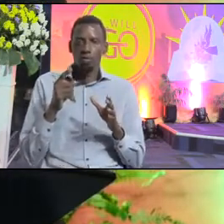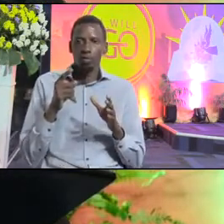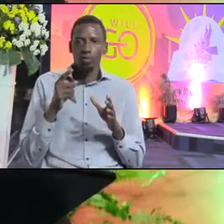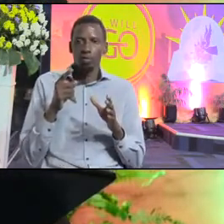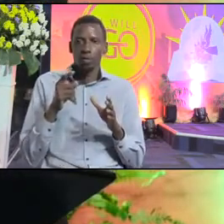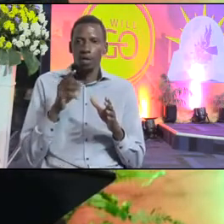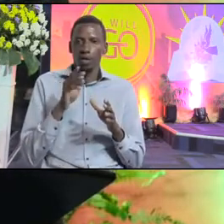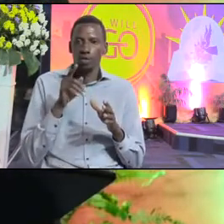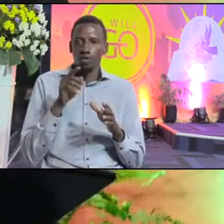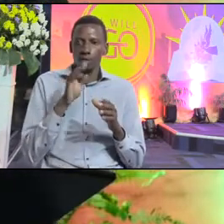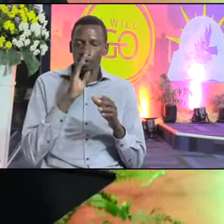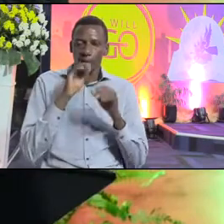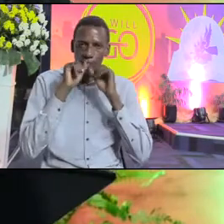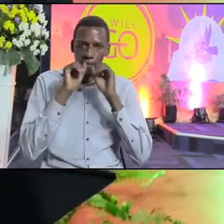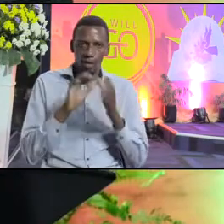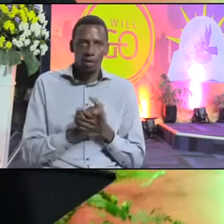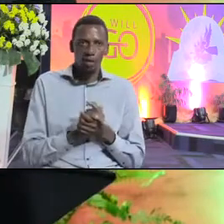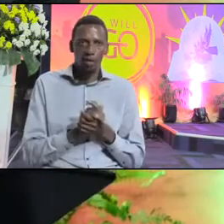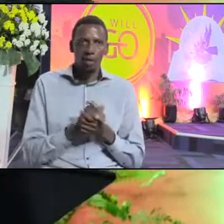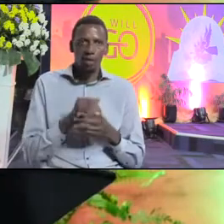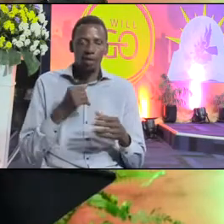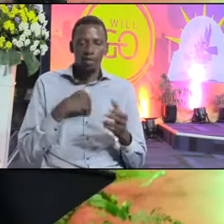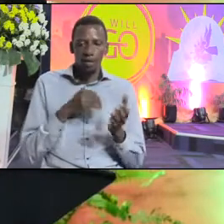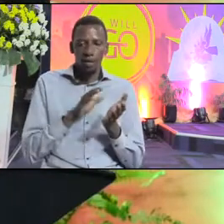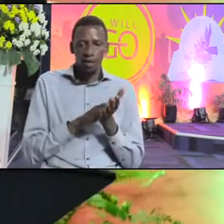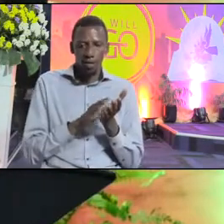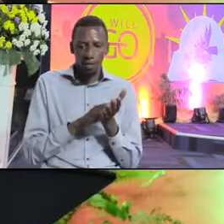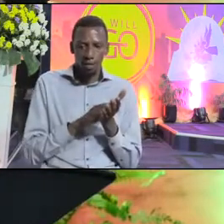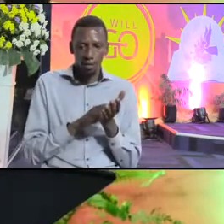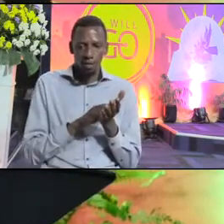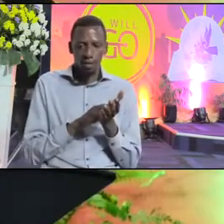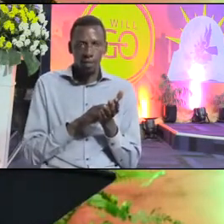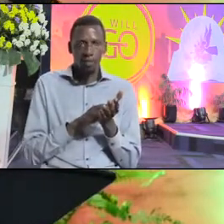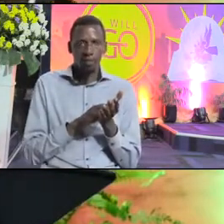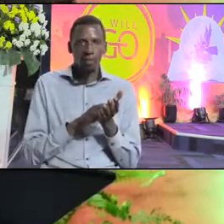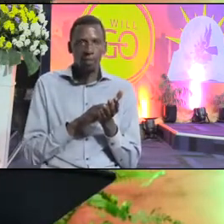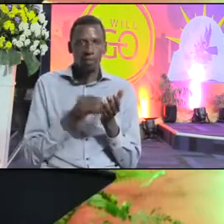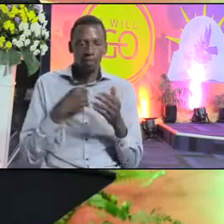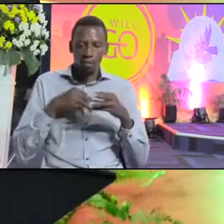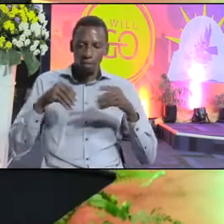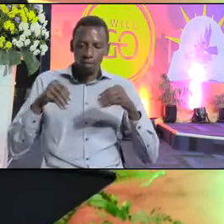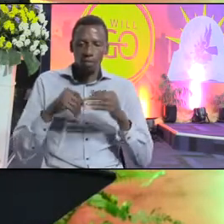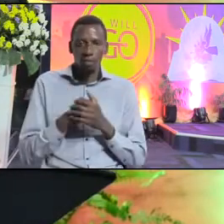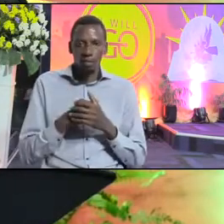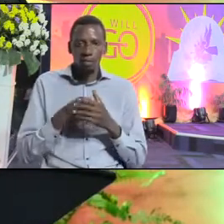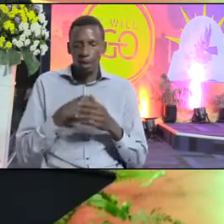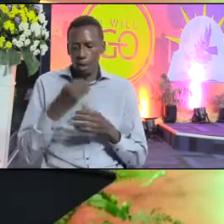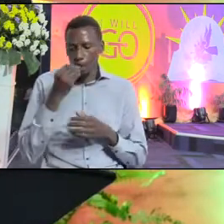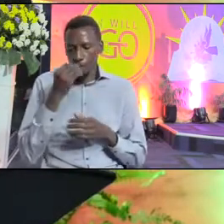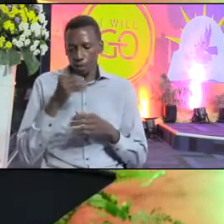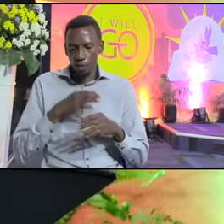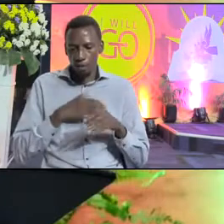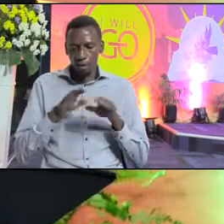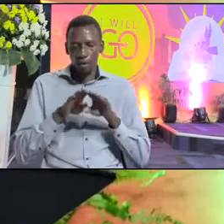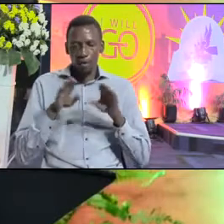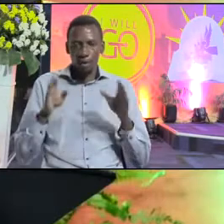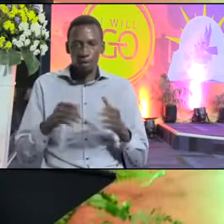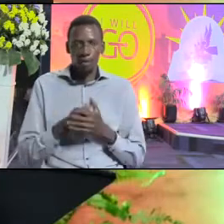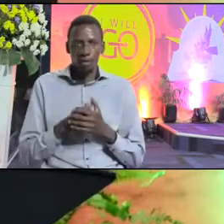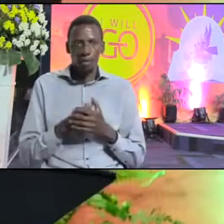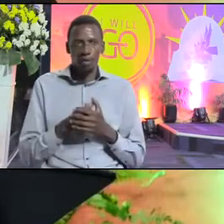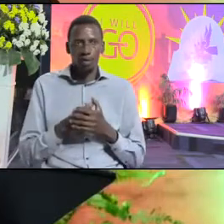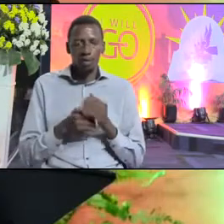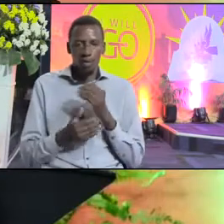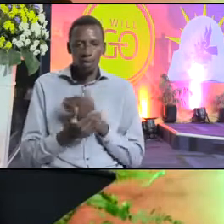been blessed. I suppose that means I'm qualified. I have food on my table this morning at